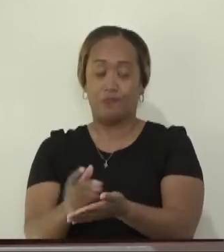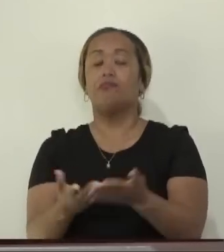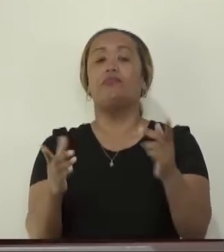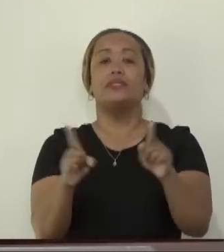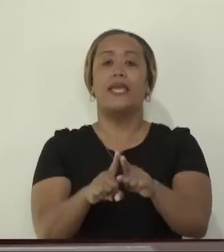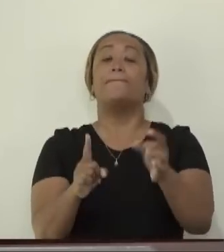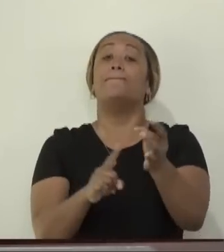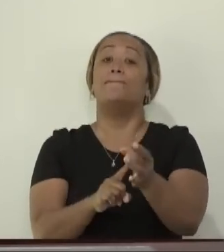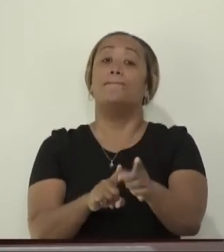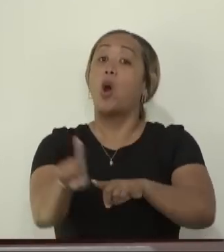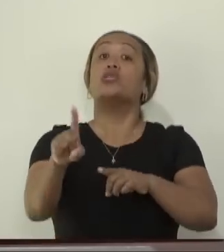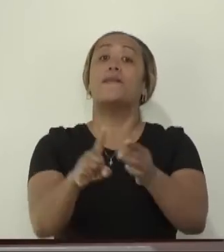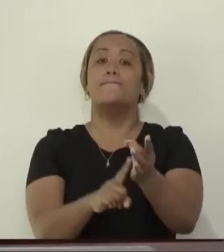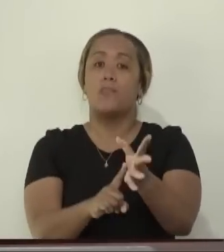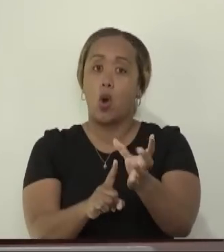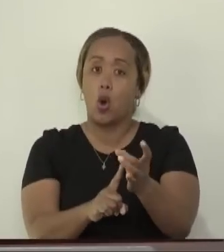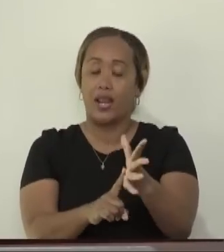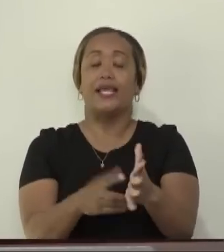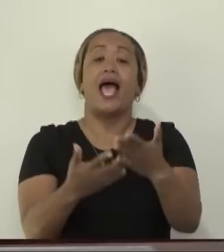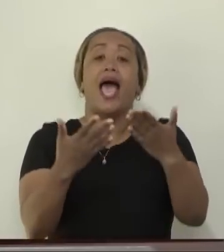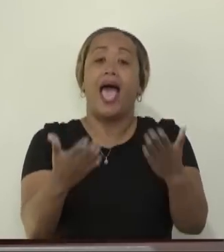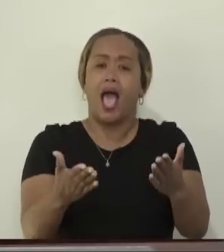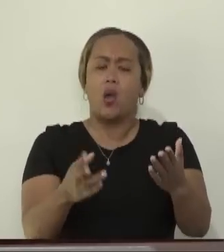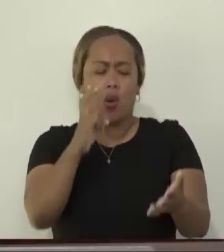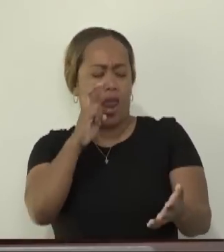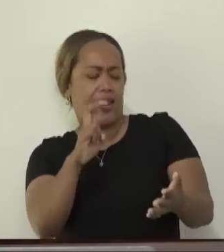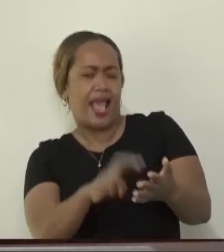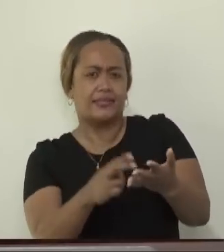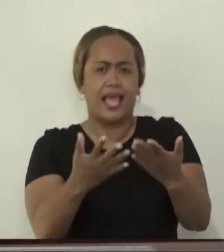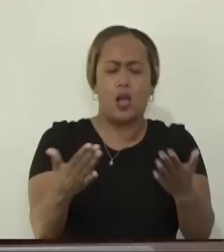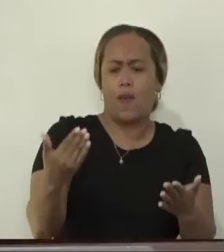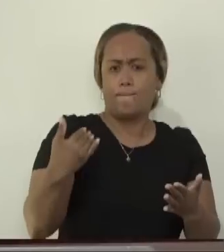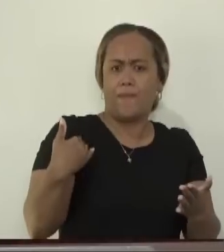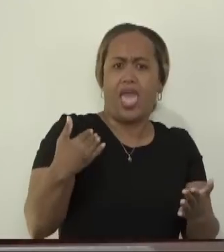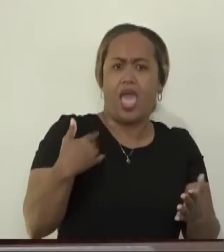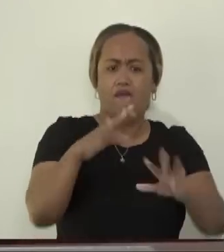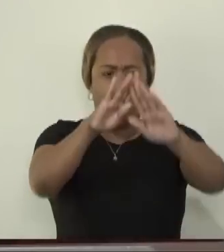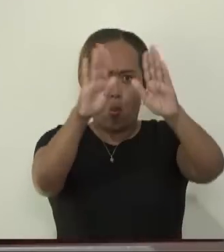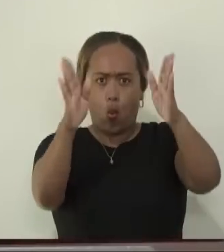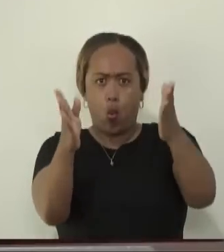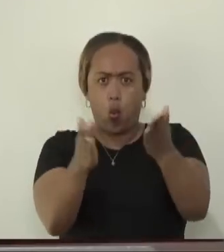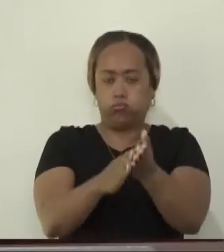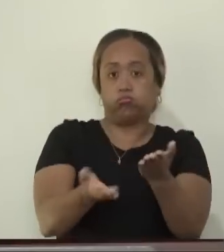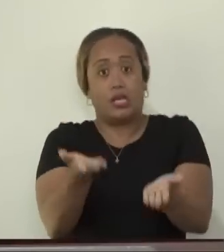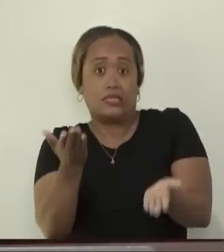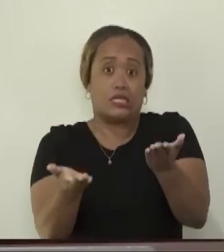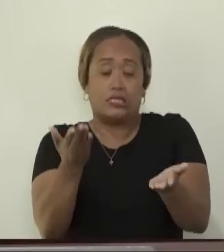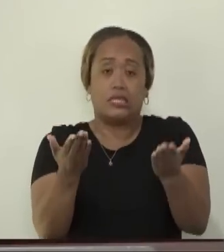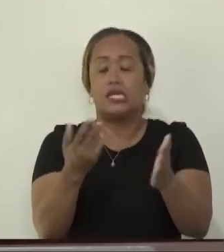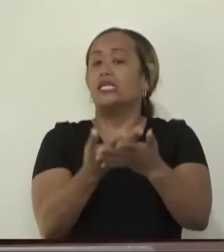importantly, in recognizing the significant impact of geopolitical uncertainties and climate